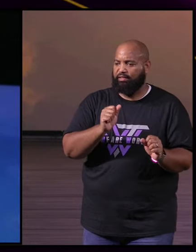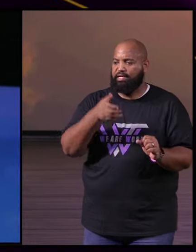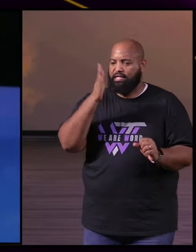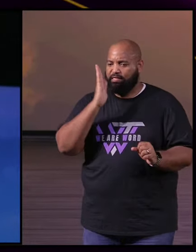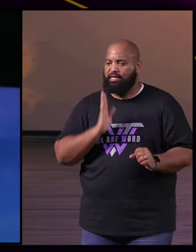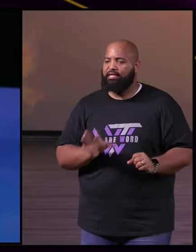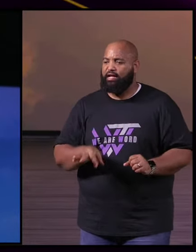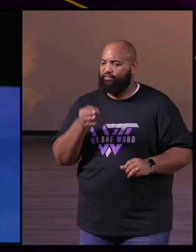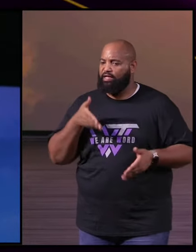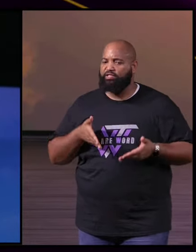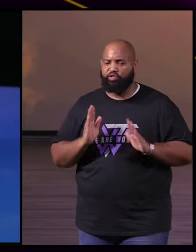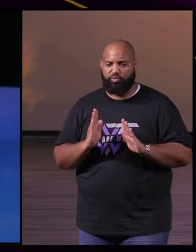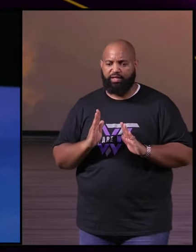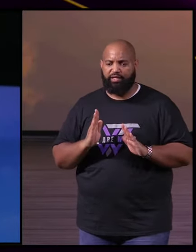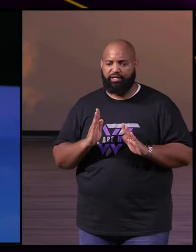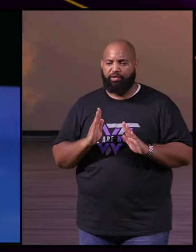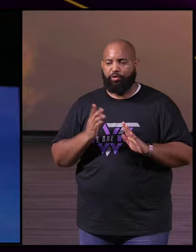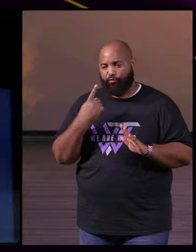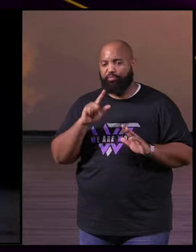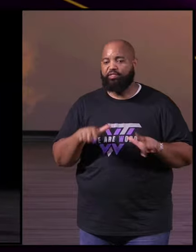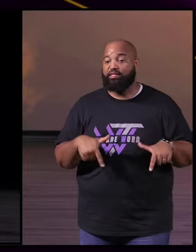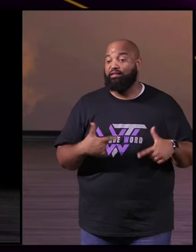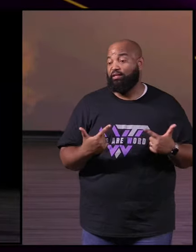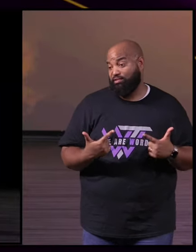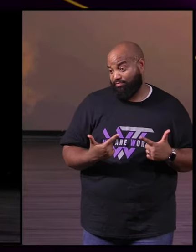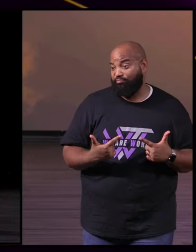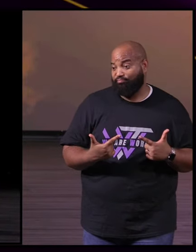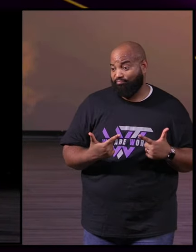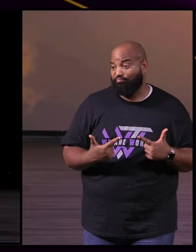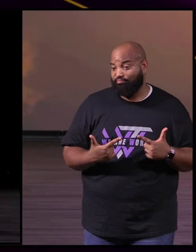but he finds a way for them to live.